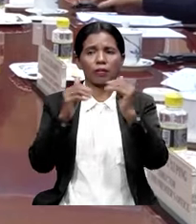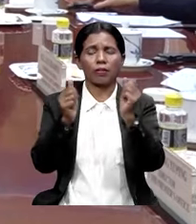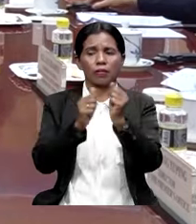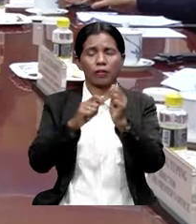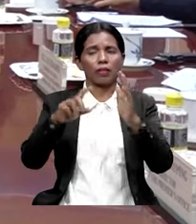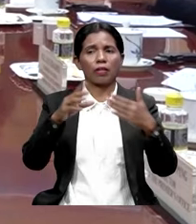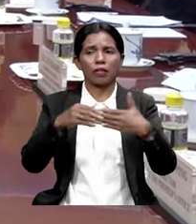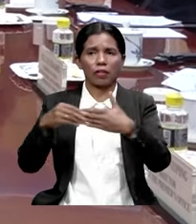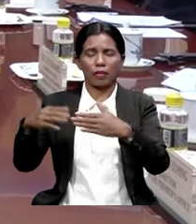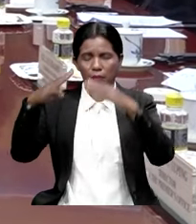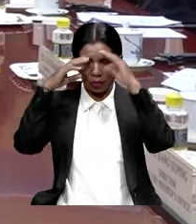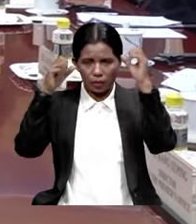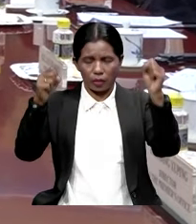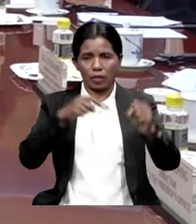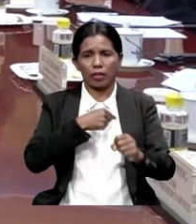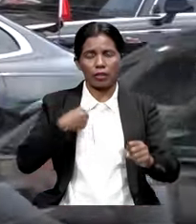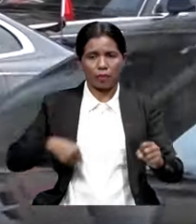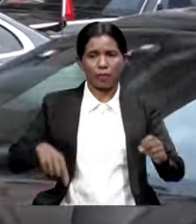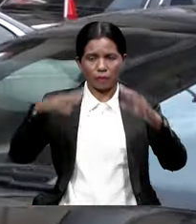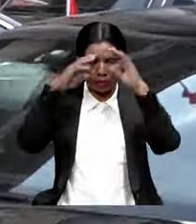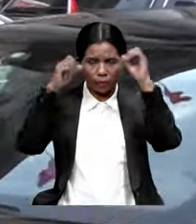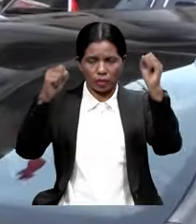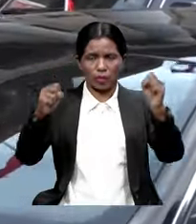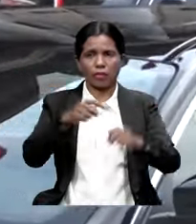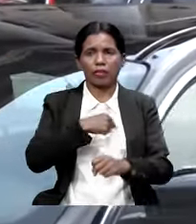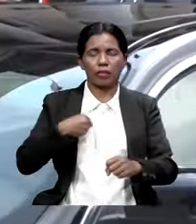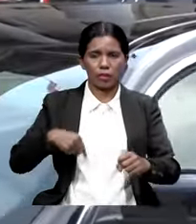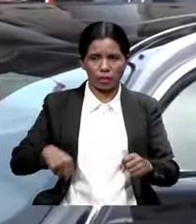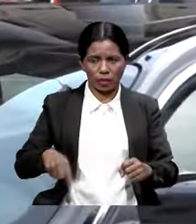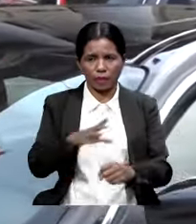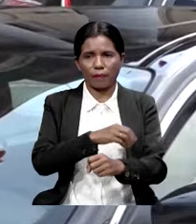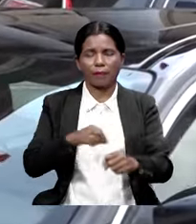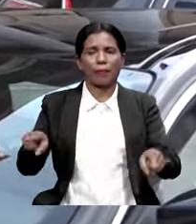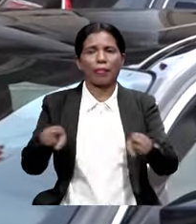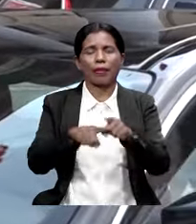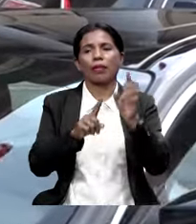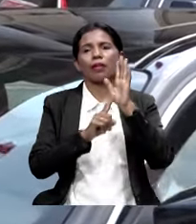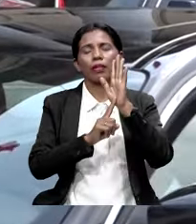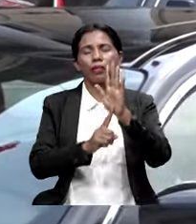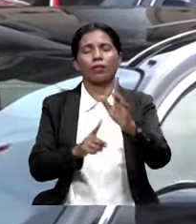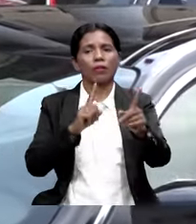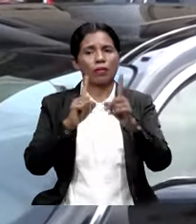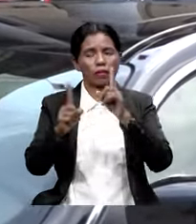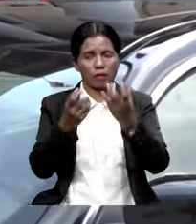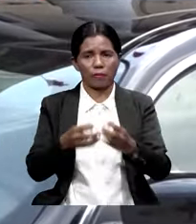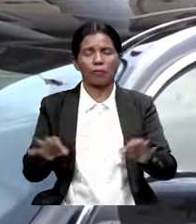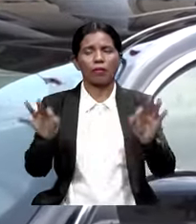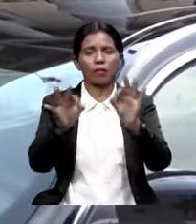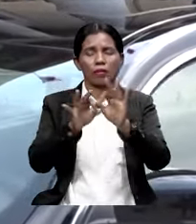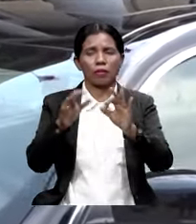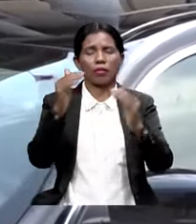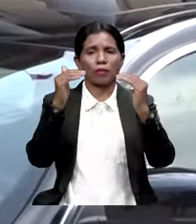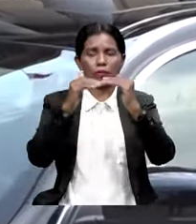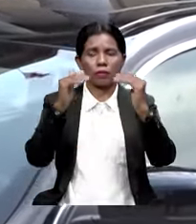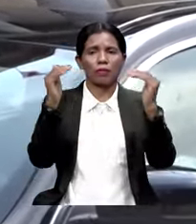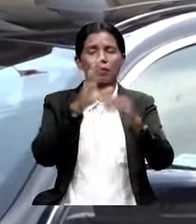Sinanian, presidente Xi Jinping, presidente do Congresso Nacional Popular Chao Leji, no MOS se atou discurso importante e a fórum negócio com